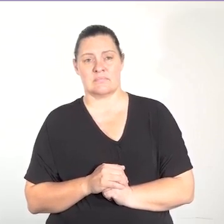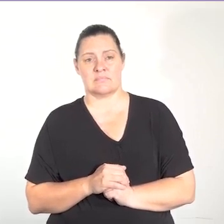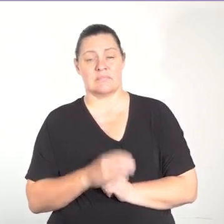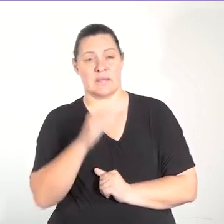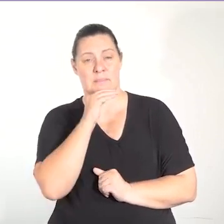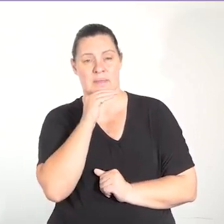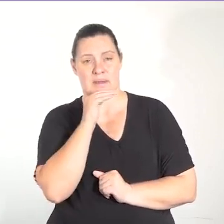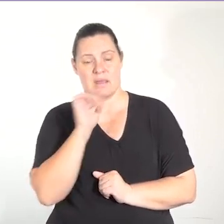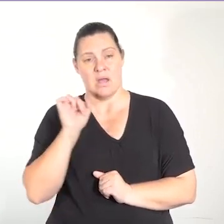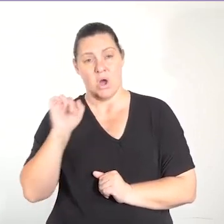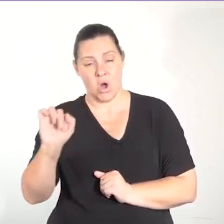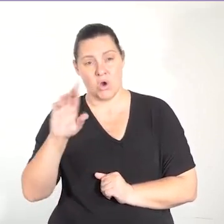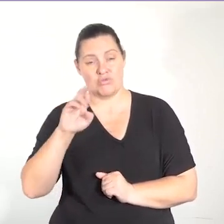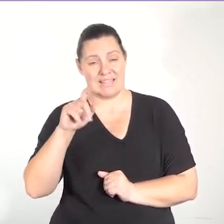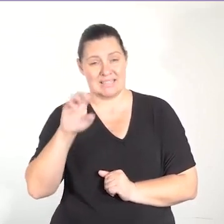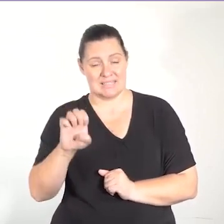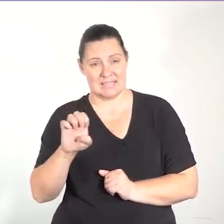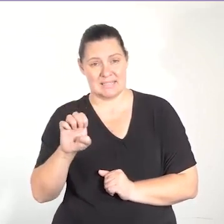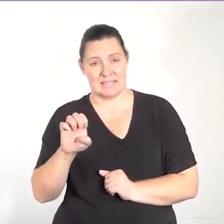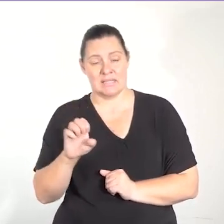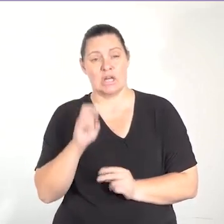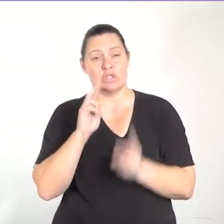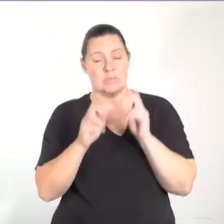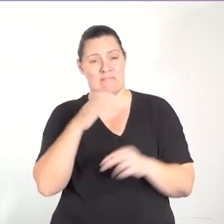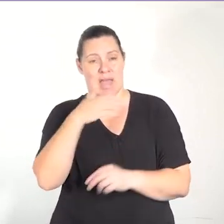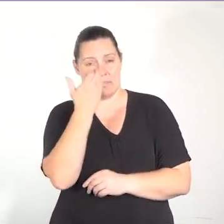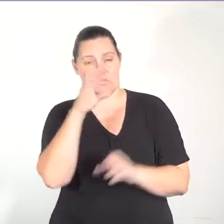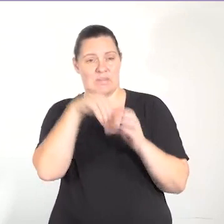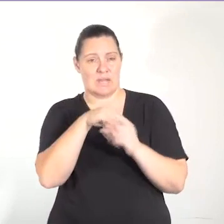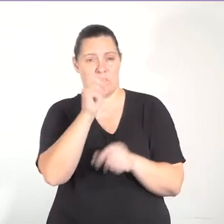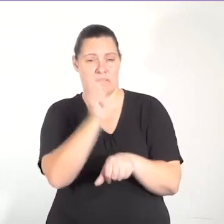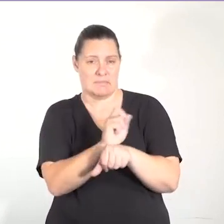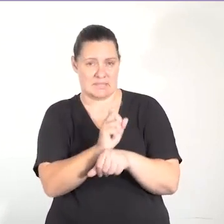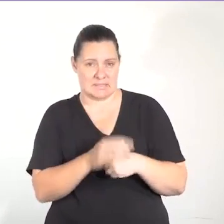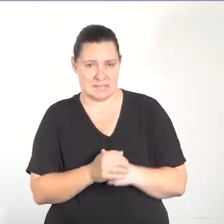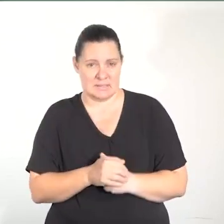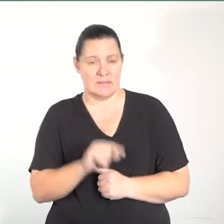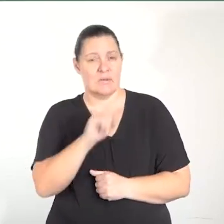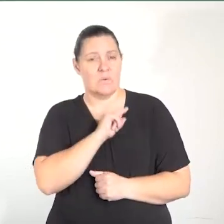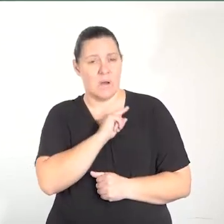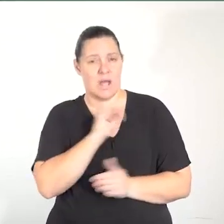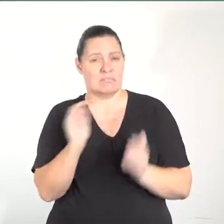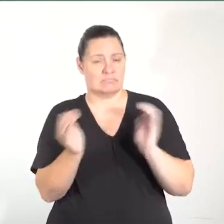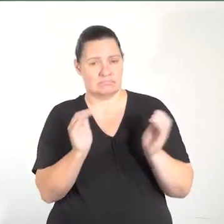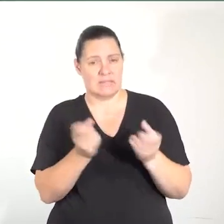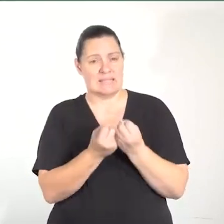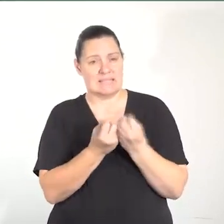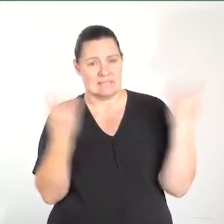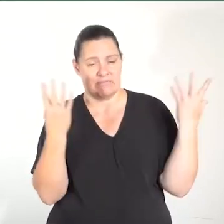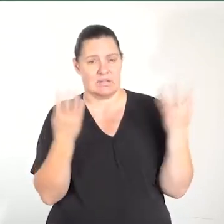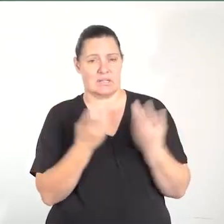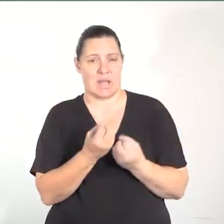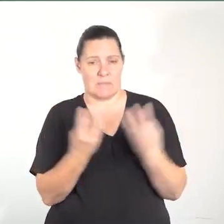And then that means that her rate is 12 apples in 1 minute. Rate, because we are comparing